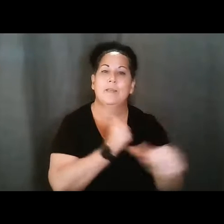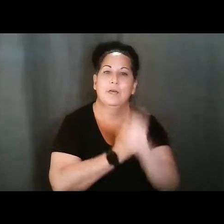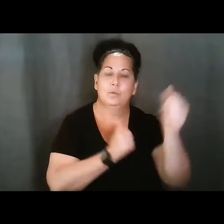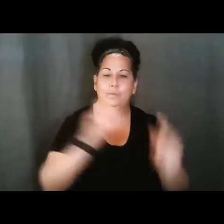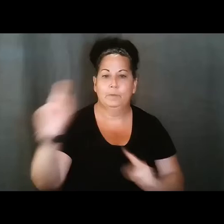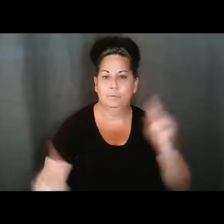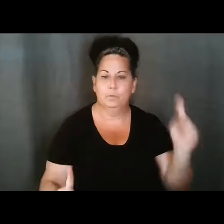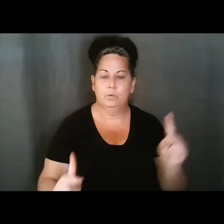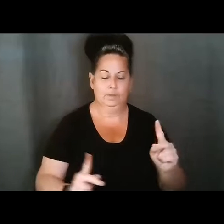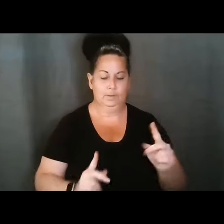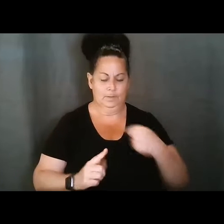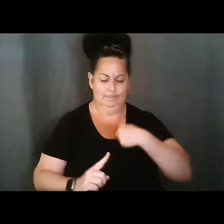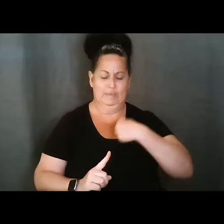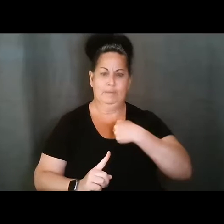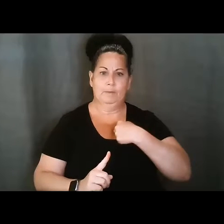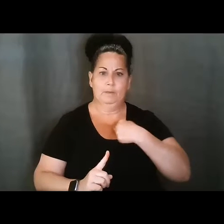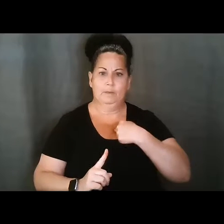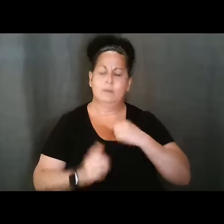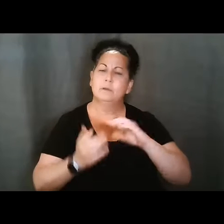of accountability.